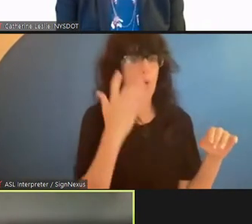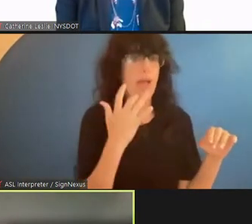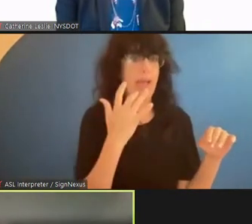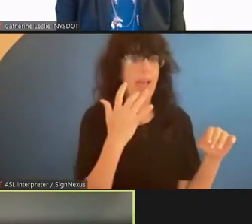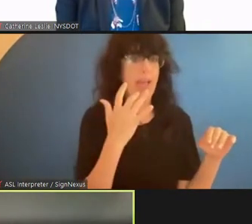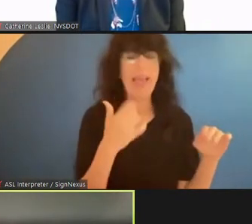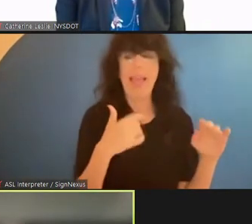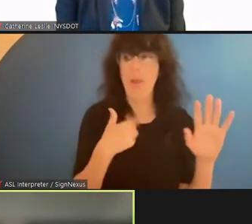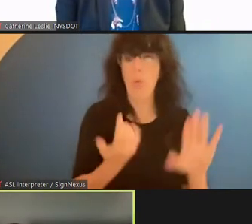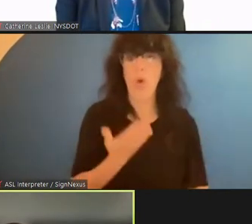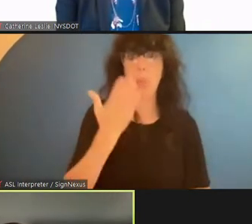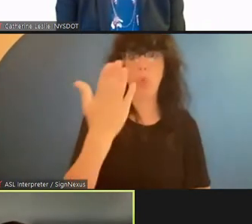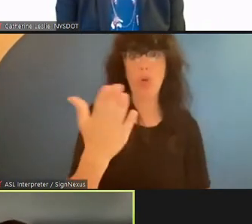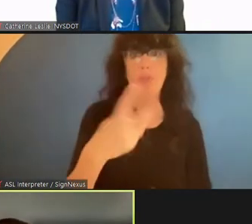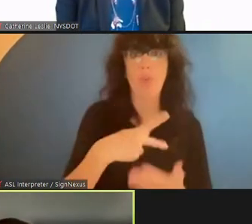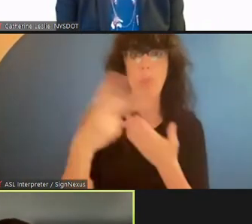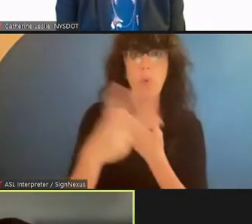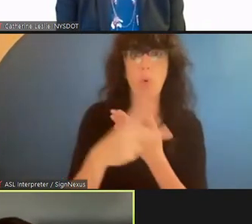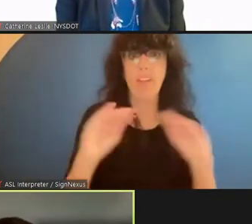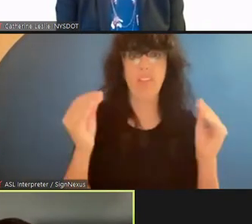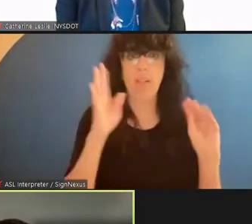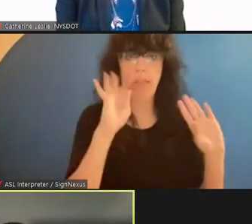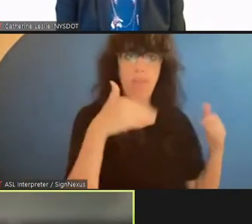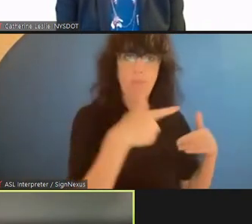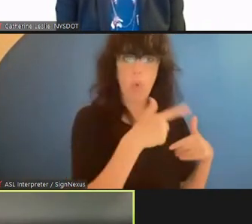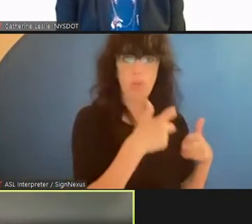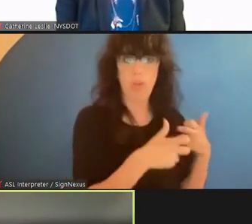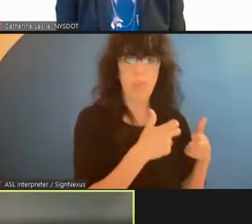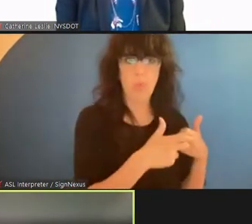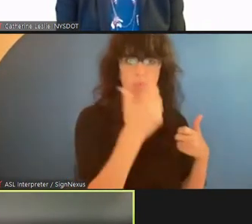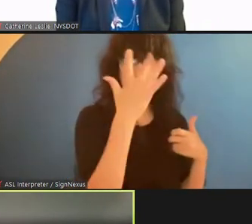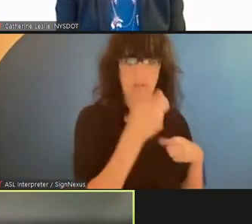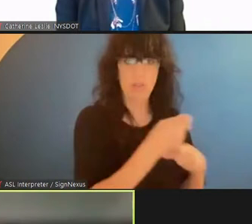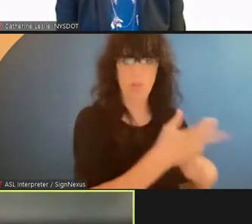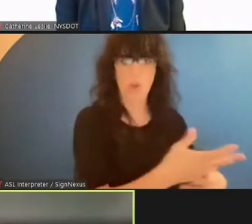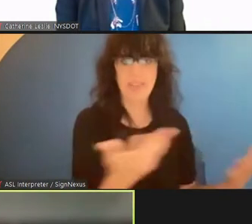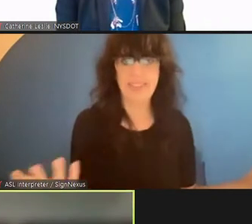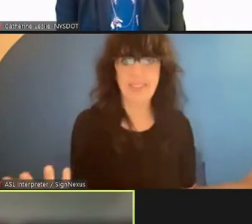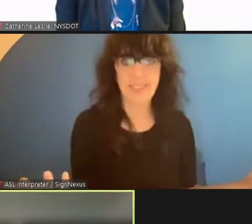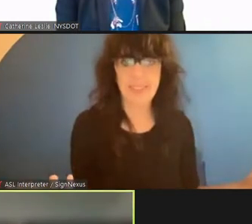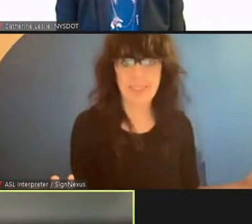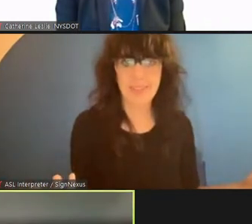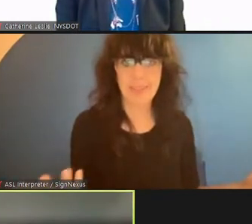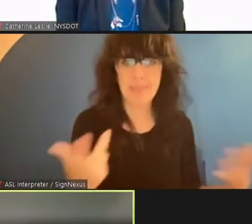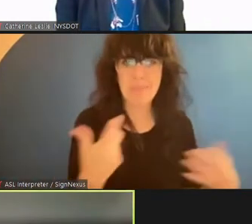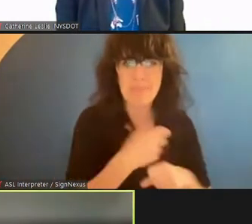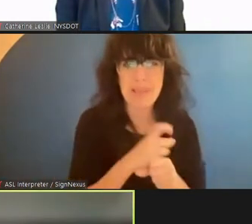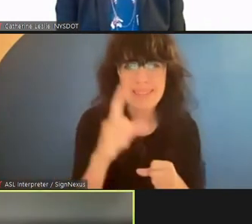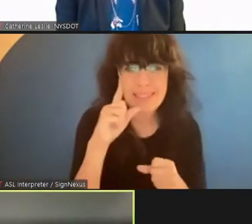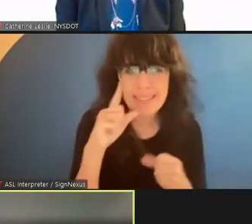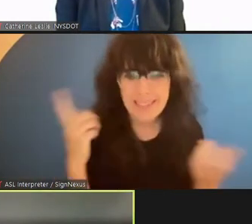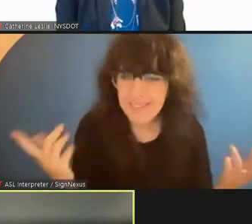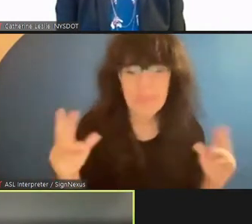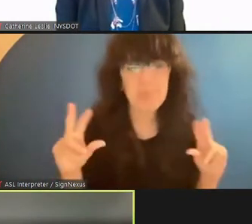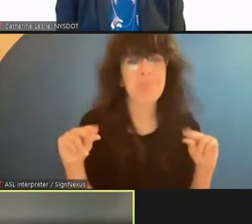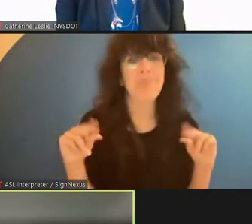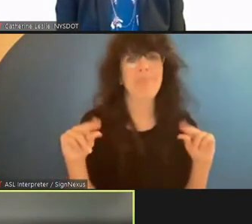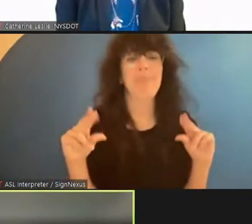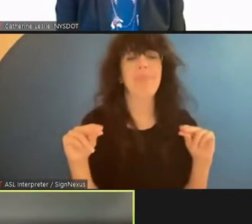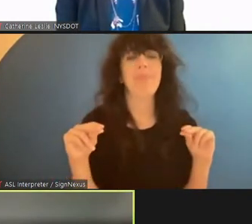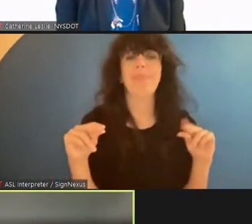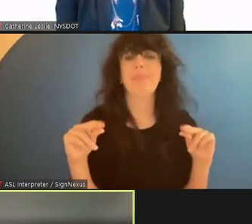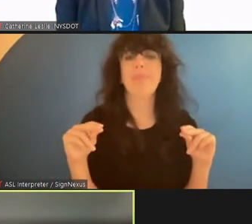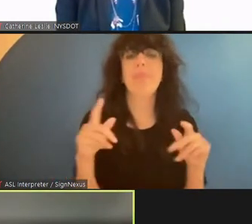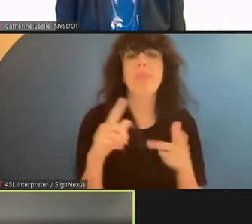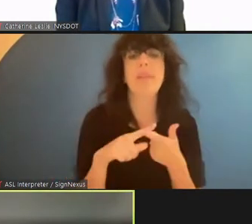program that does nothing to address those problems makes it makes a lot of sense um as a matter of fact this the